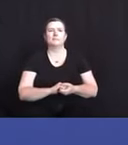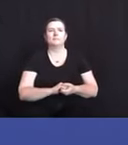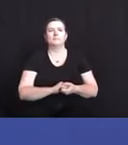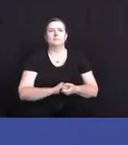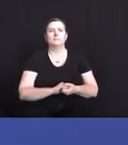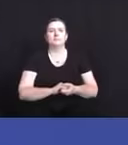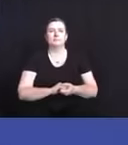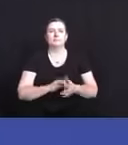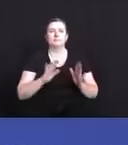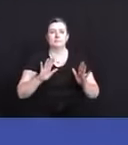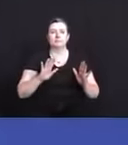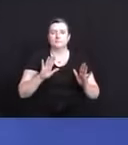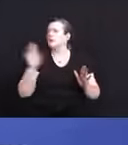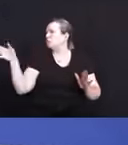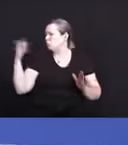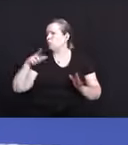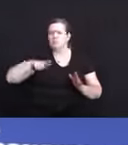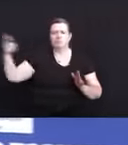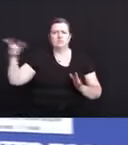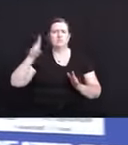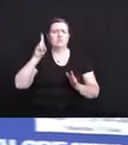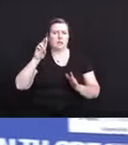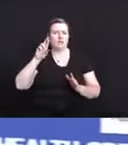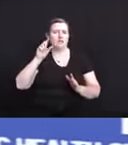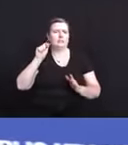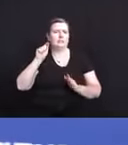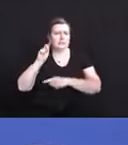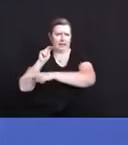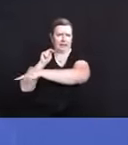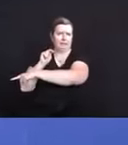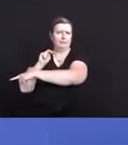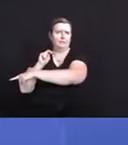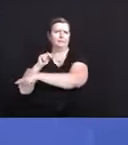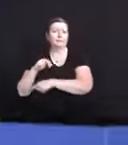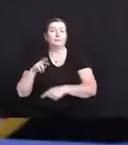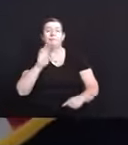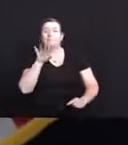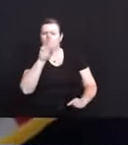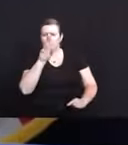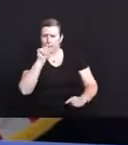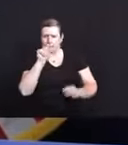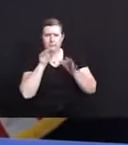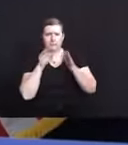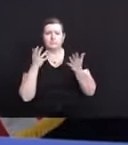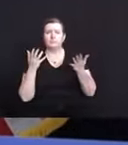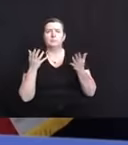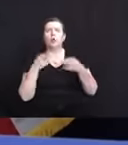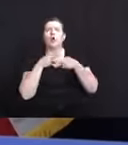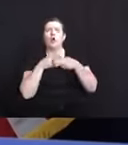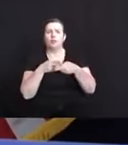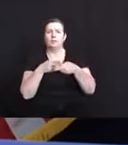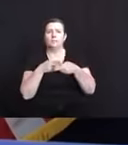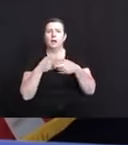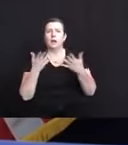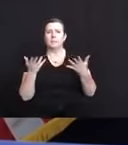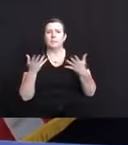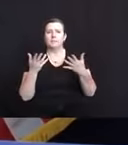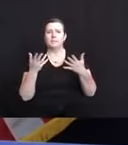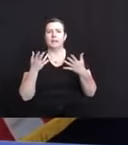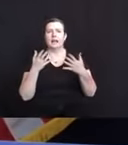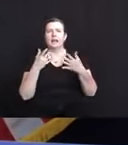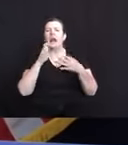back. So the RT is also known as the effective